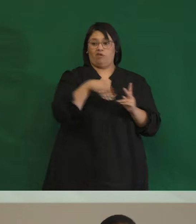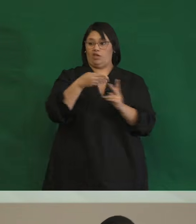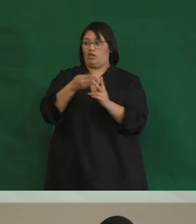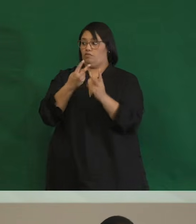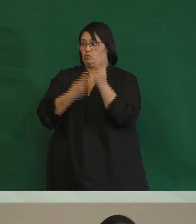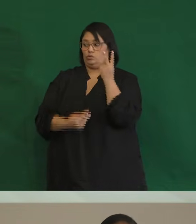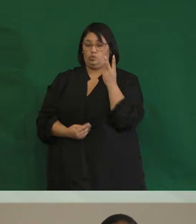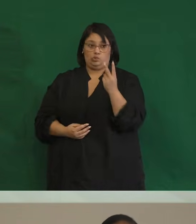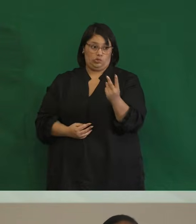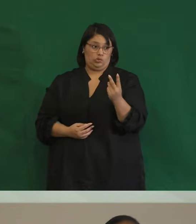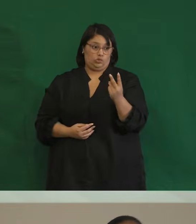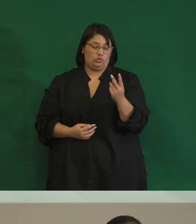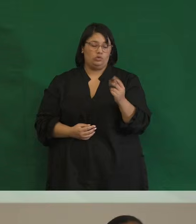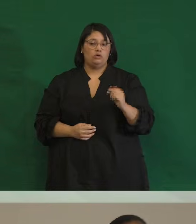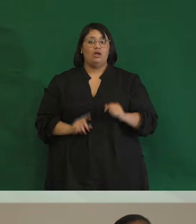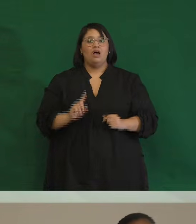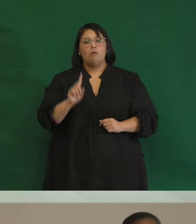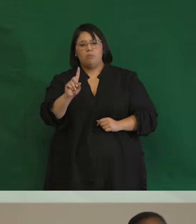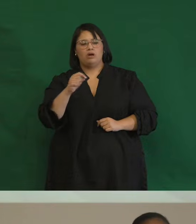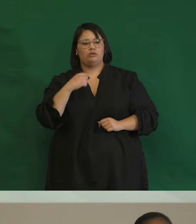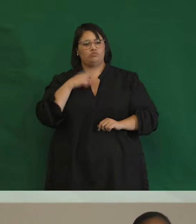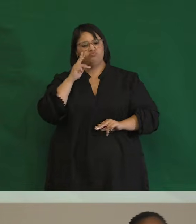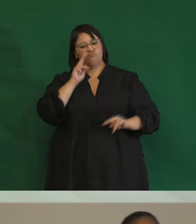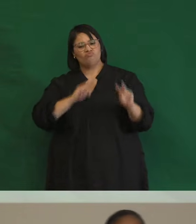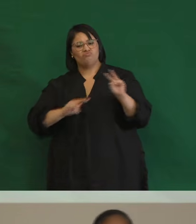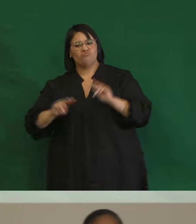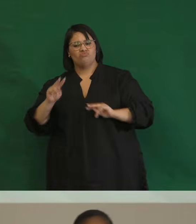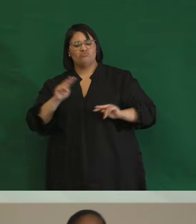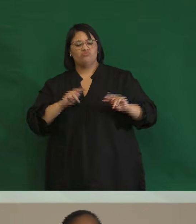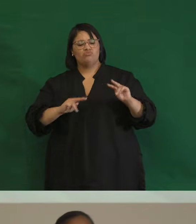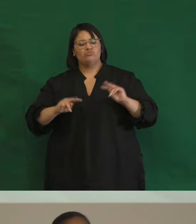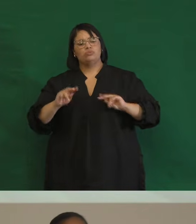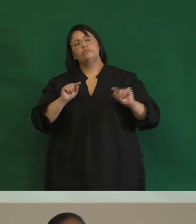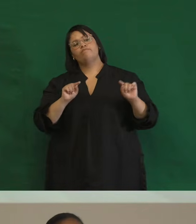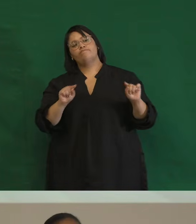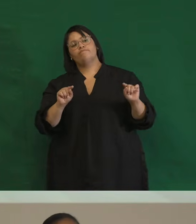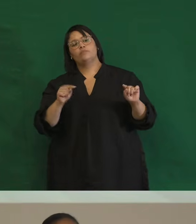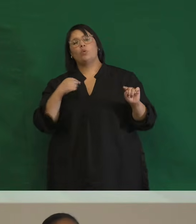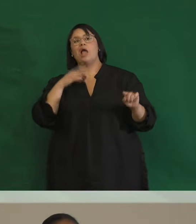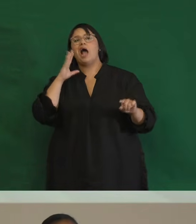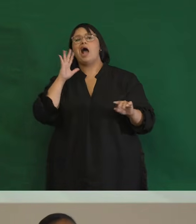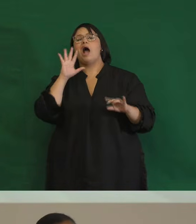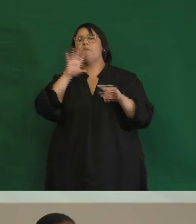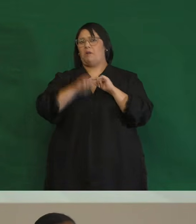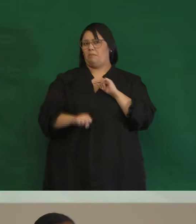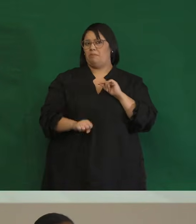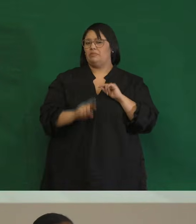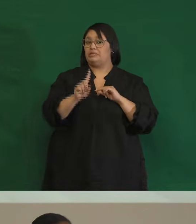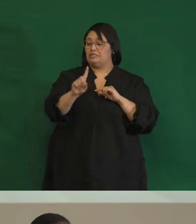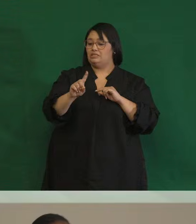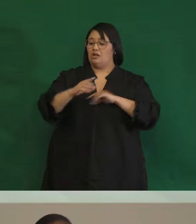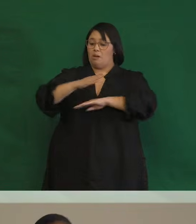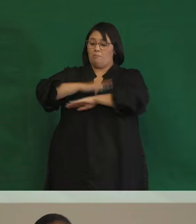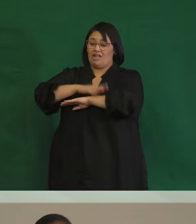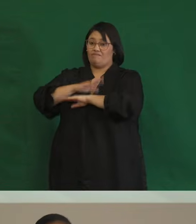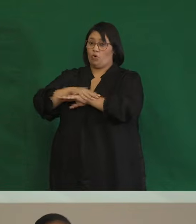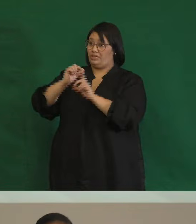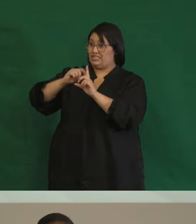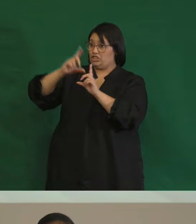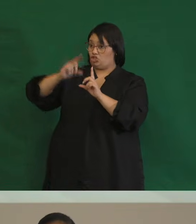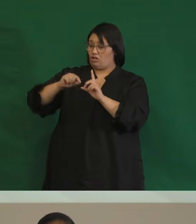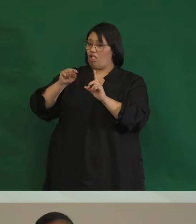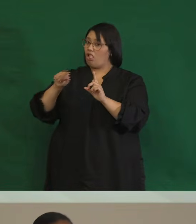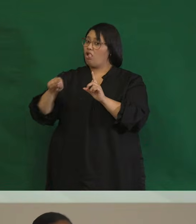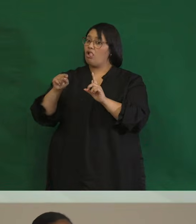we were observing through observations, we realized providing a digital platform is not going to change